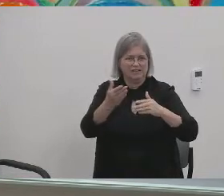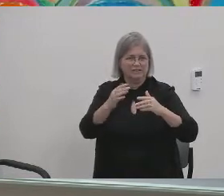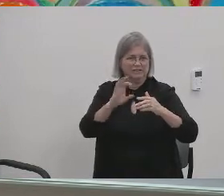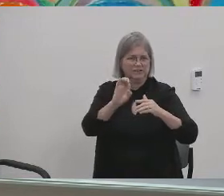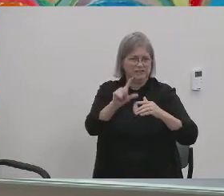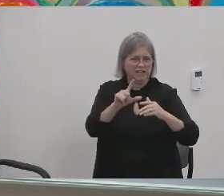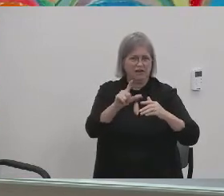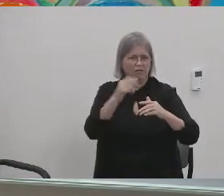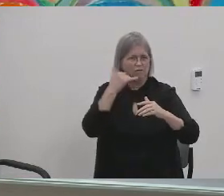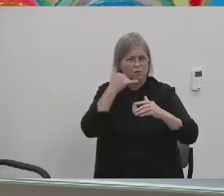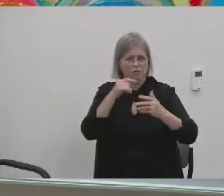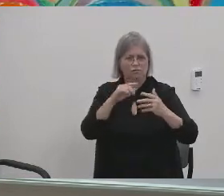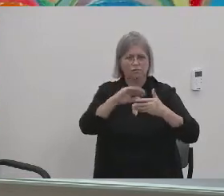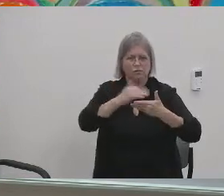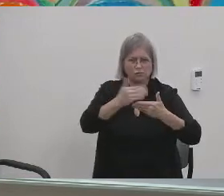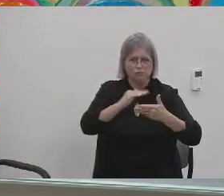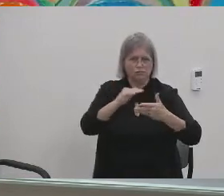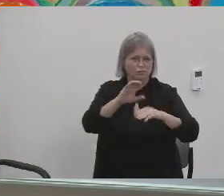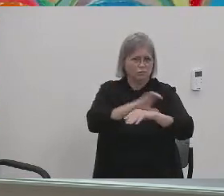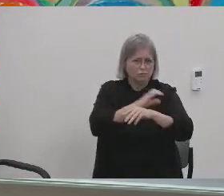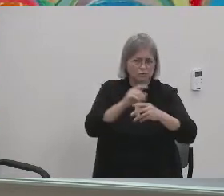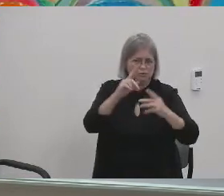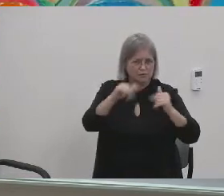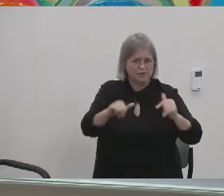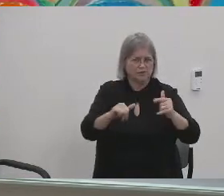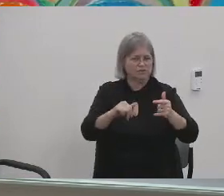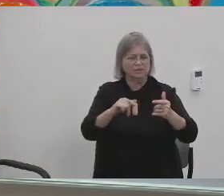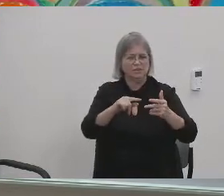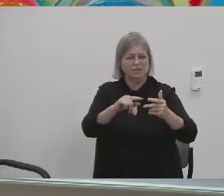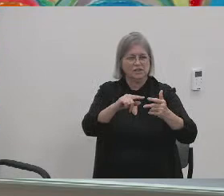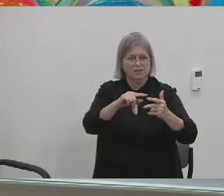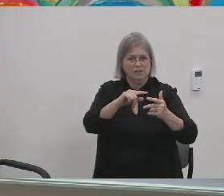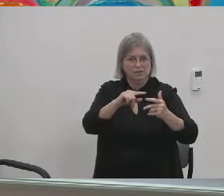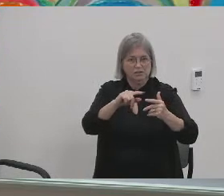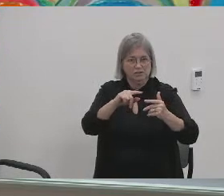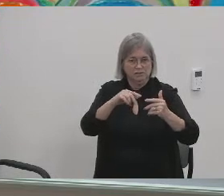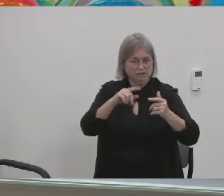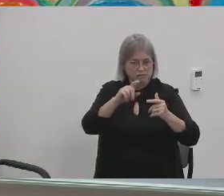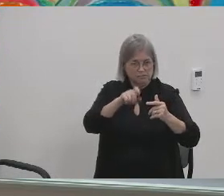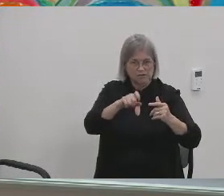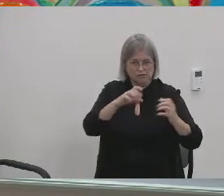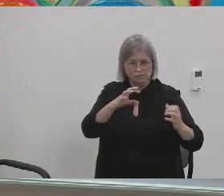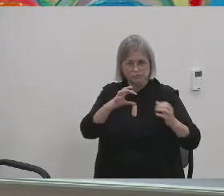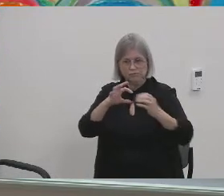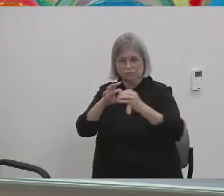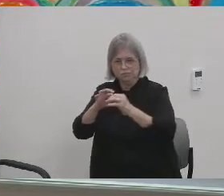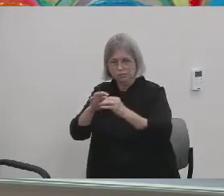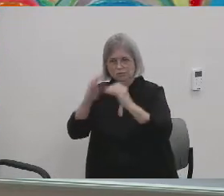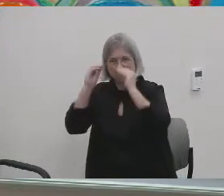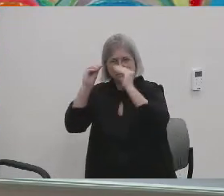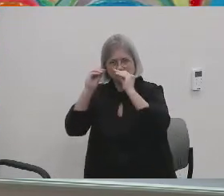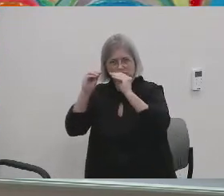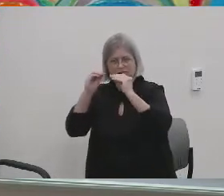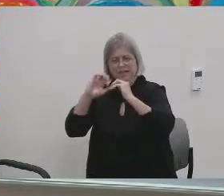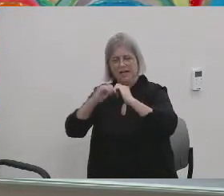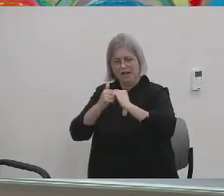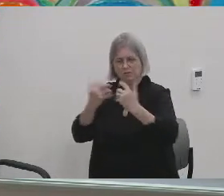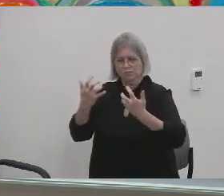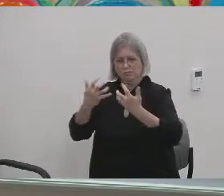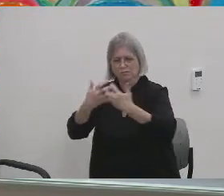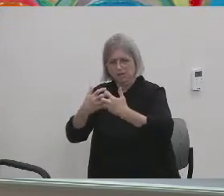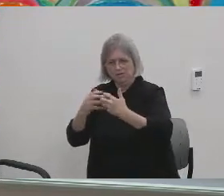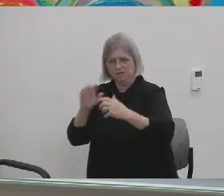and it's about instruction. It's really about how we teach, how we engage students, how we support